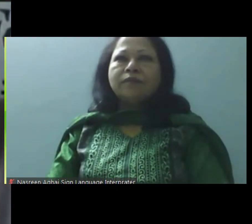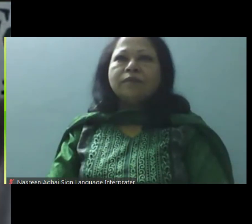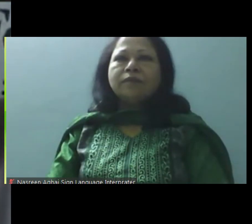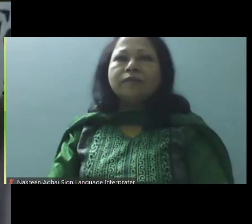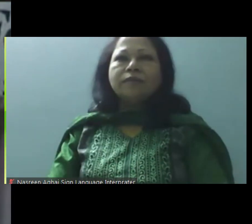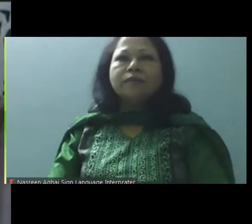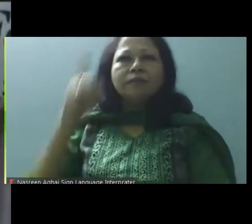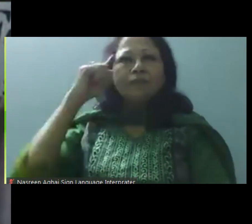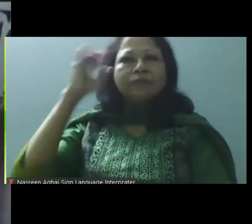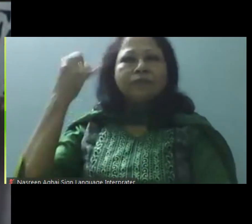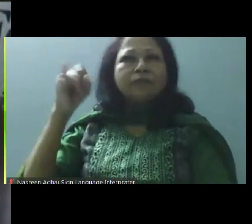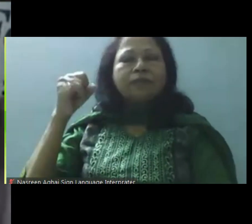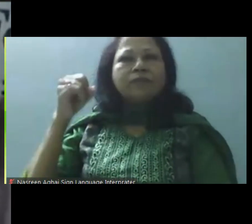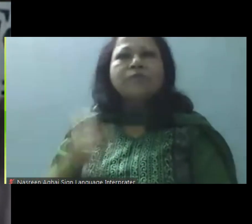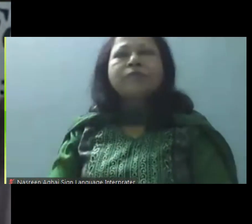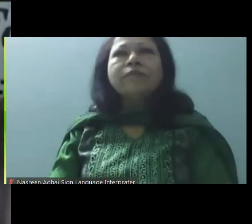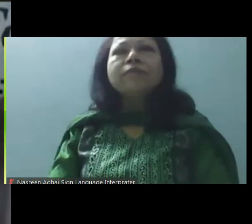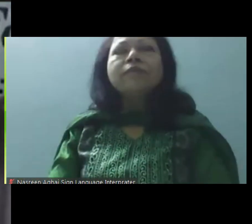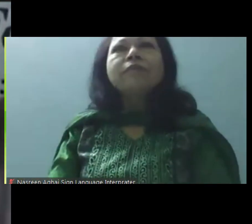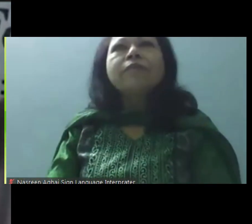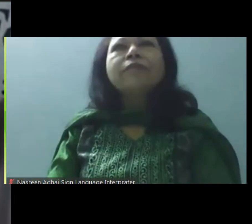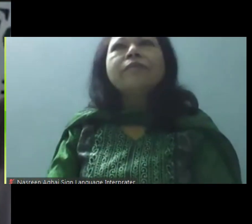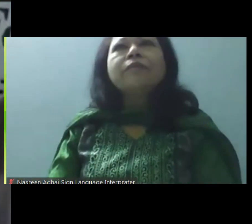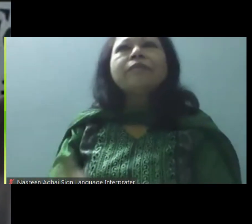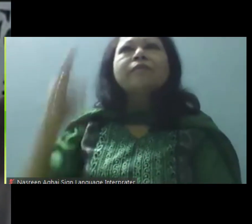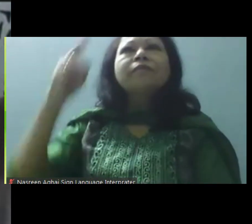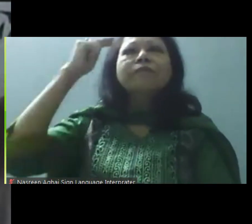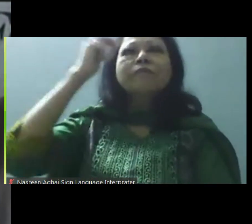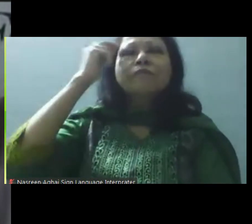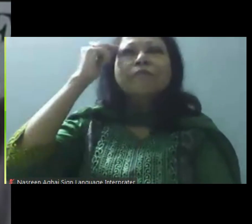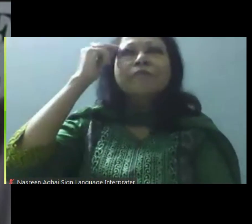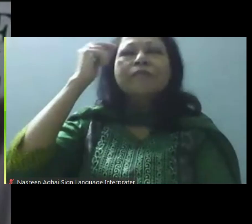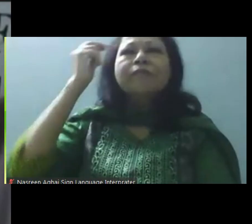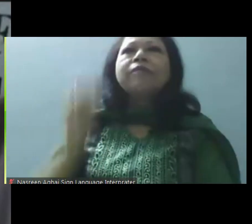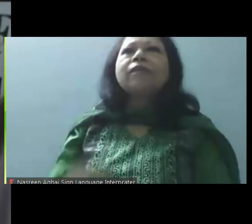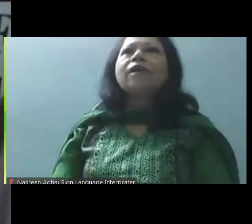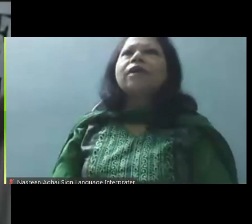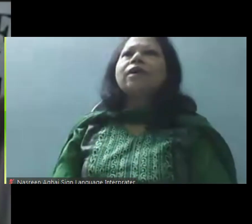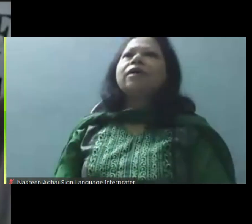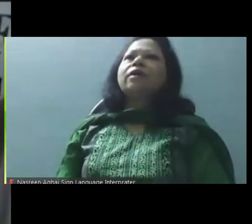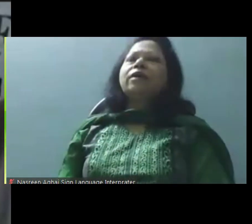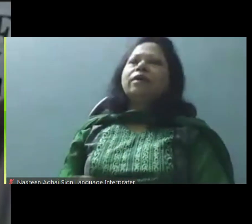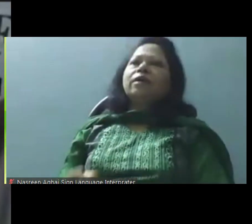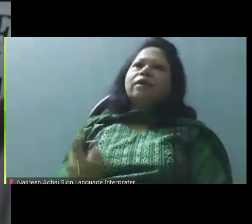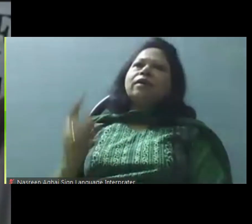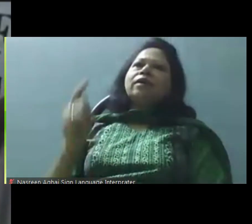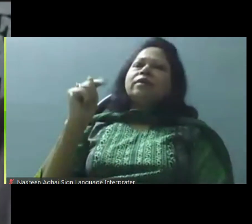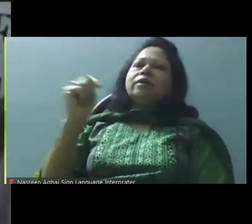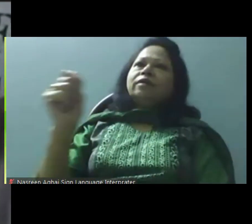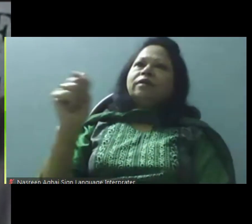quoting the expression of Professor Tahir Naeem, that